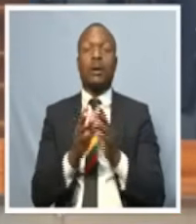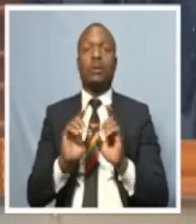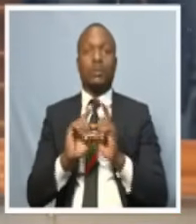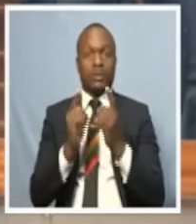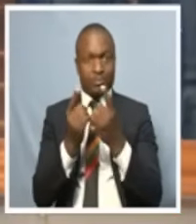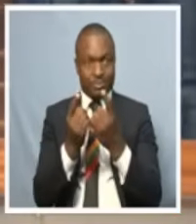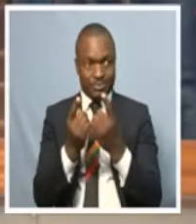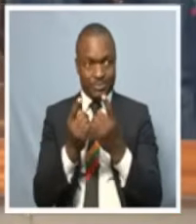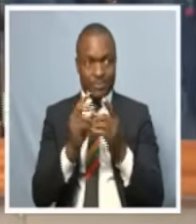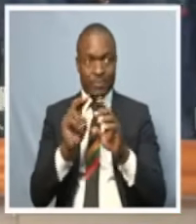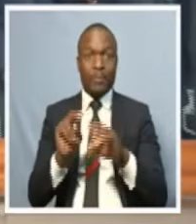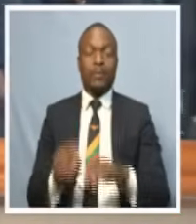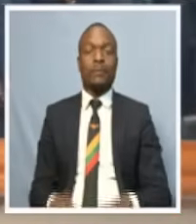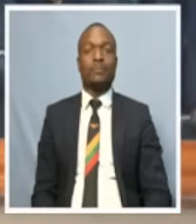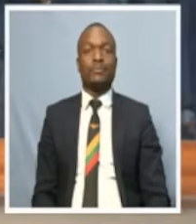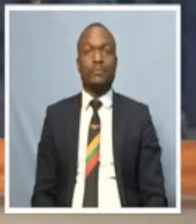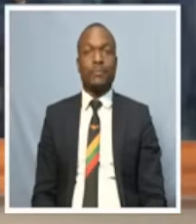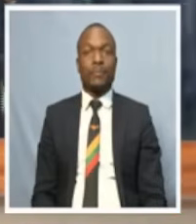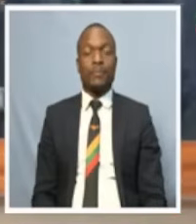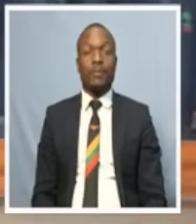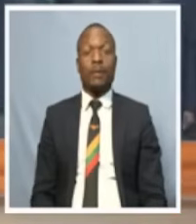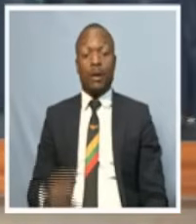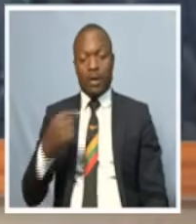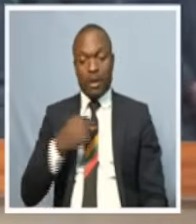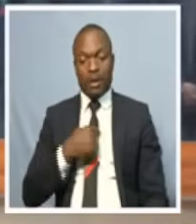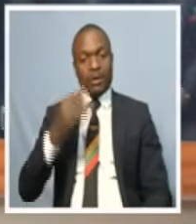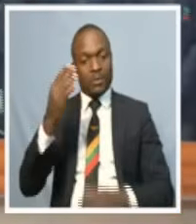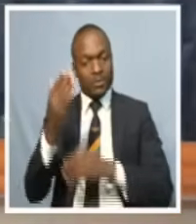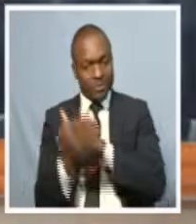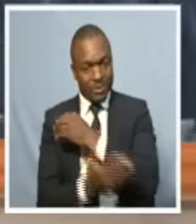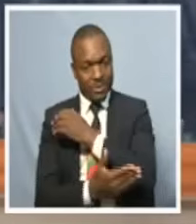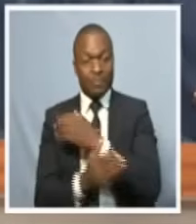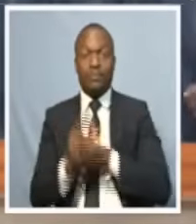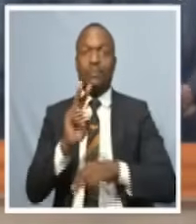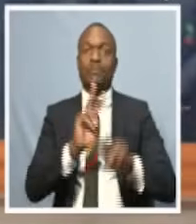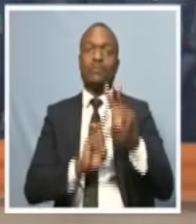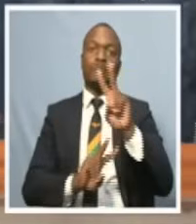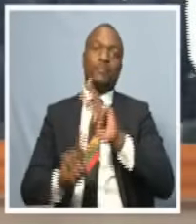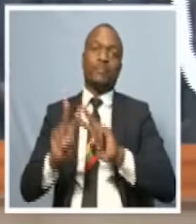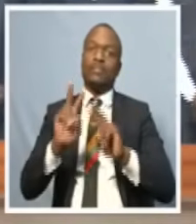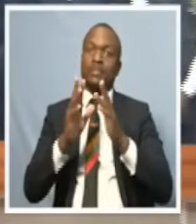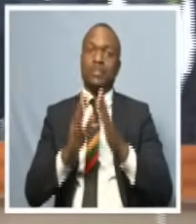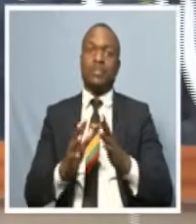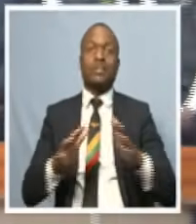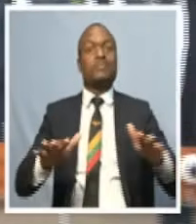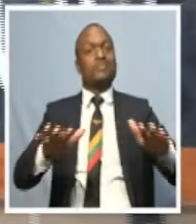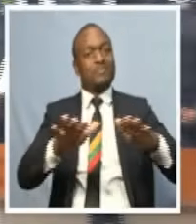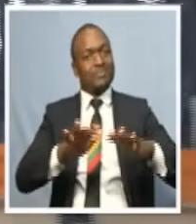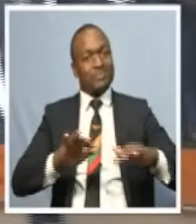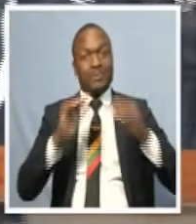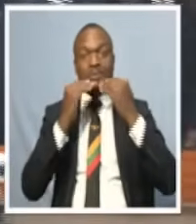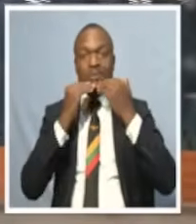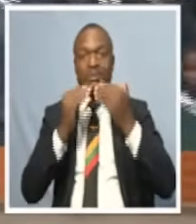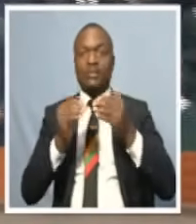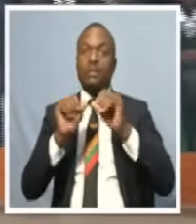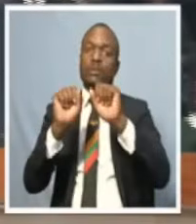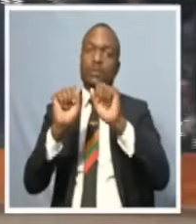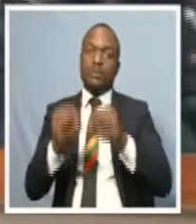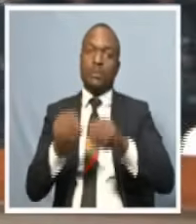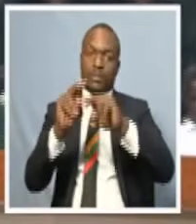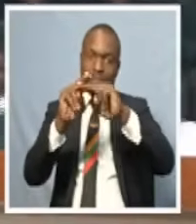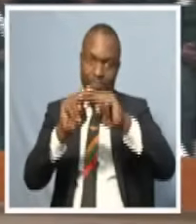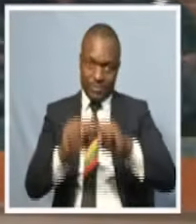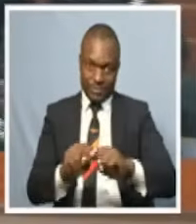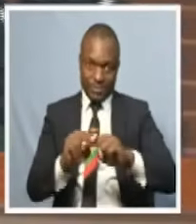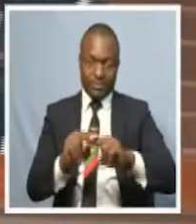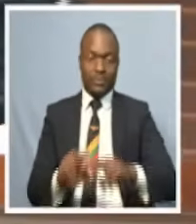On behalf of the National Assembly of Zambia, I warmly welcome the visitors in our midst. I thank you. You may take your